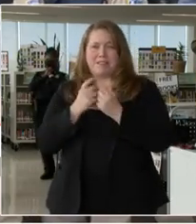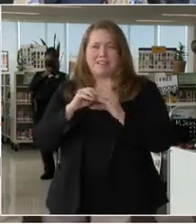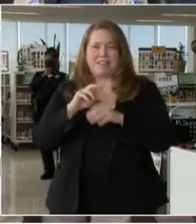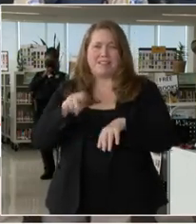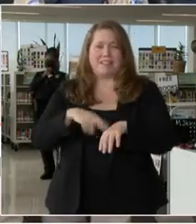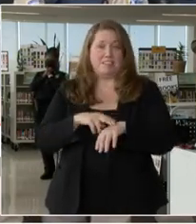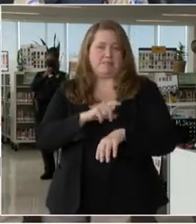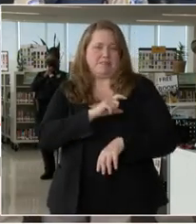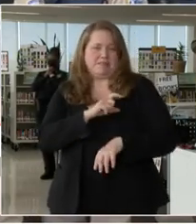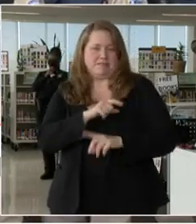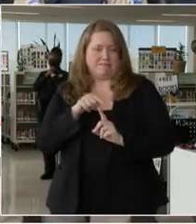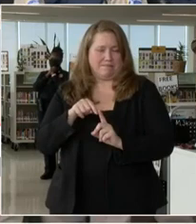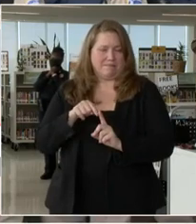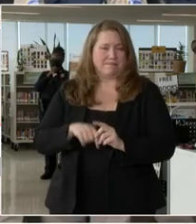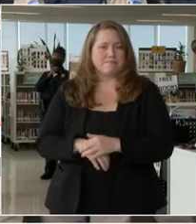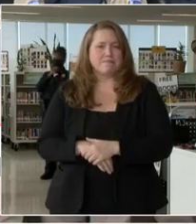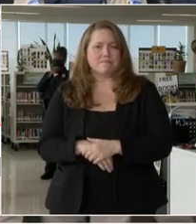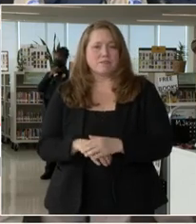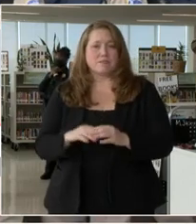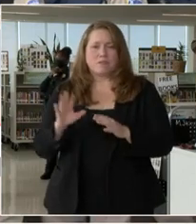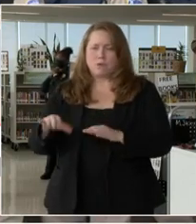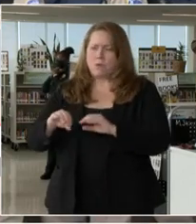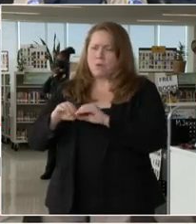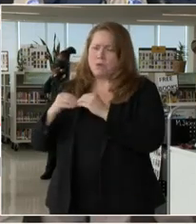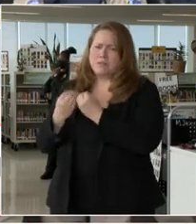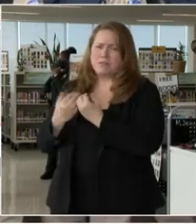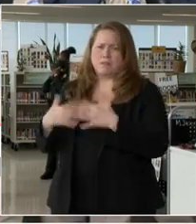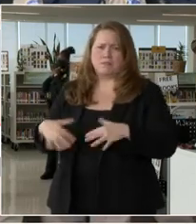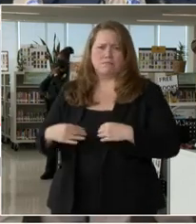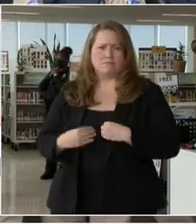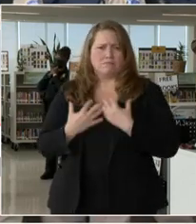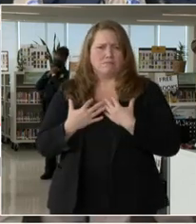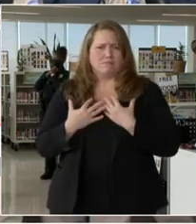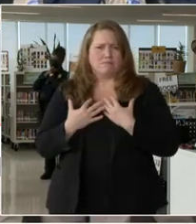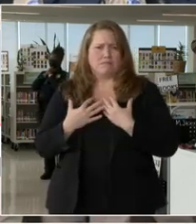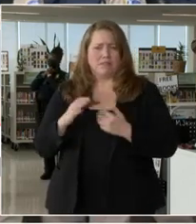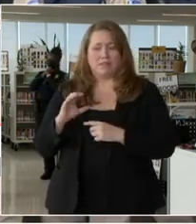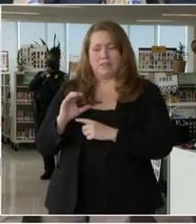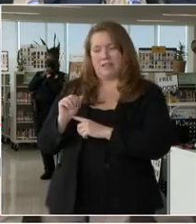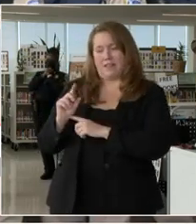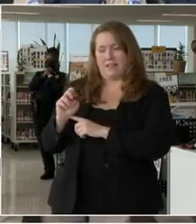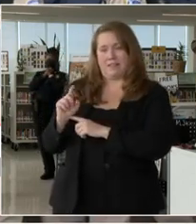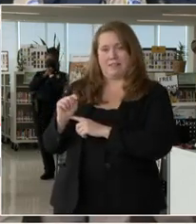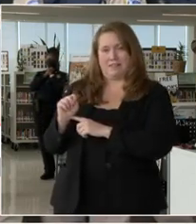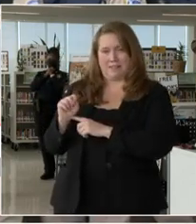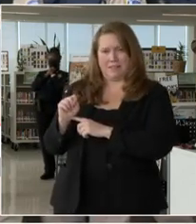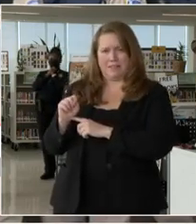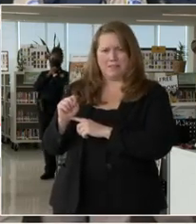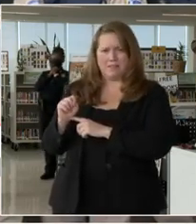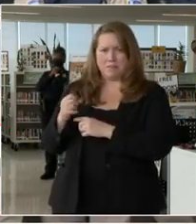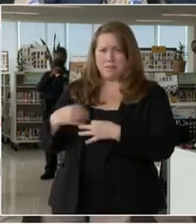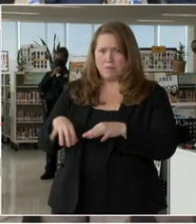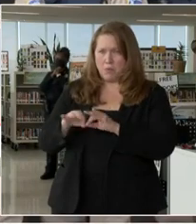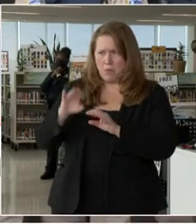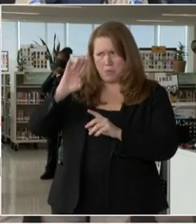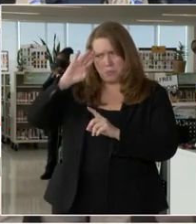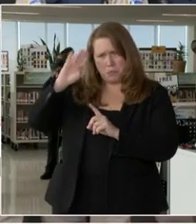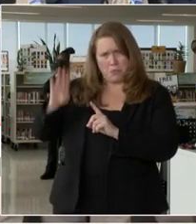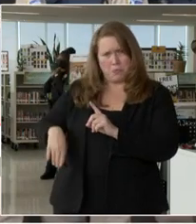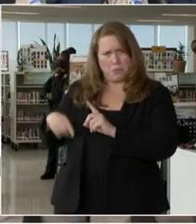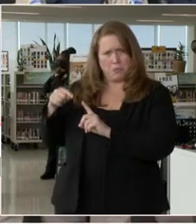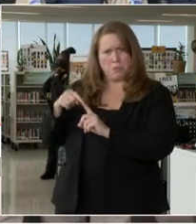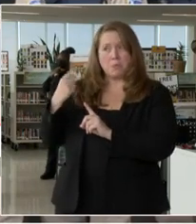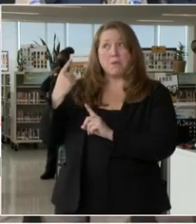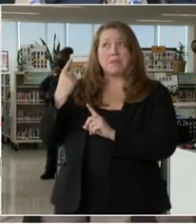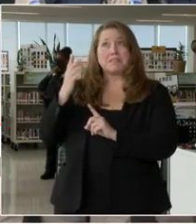His story is so inspirational to all cadets, and it's exciting to know that one day, one of us could be following his